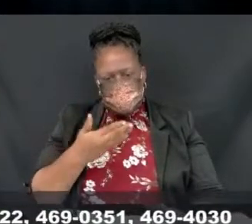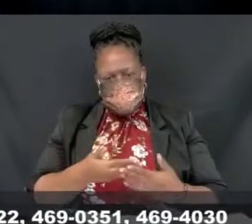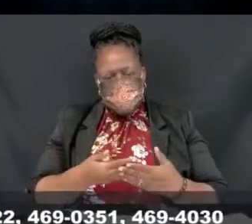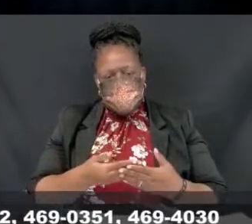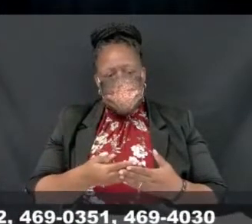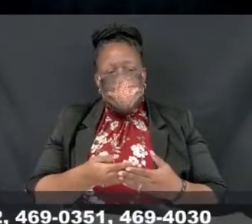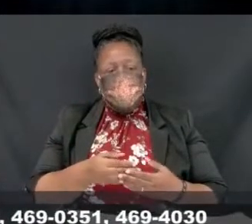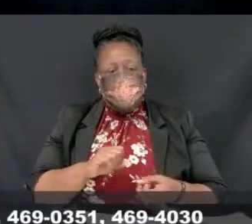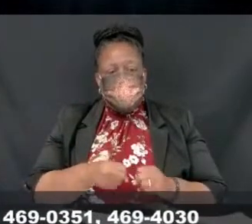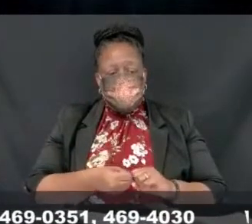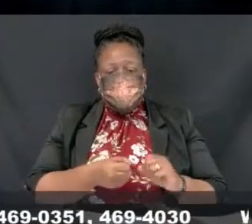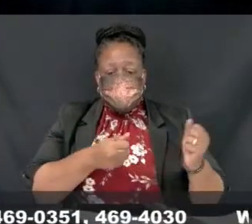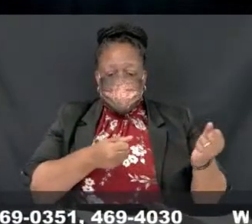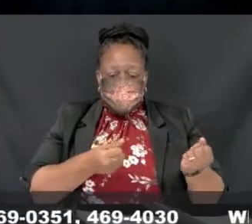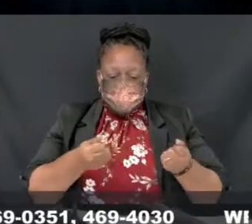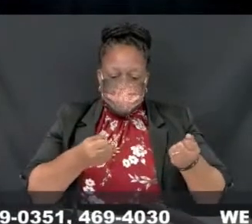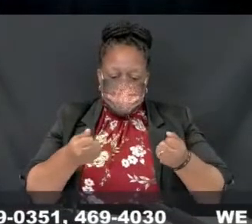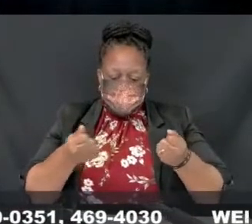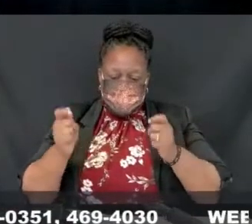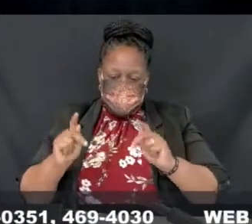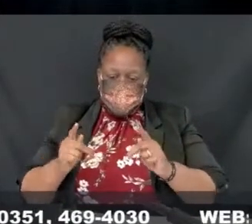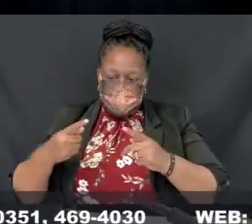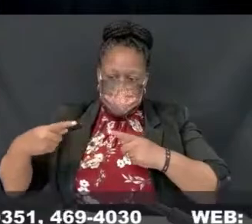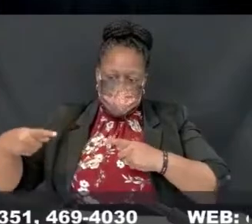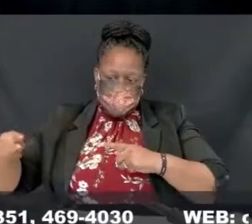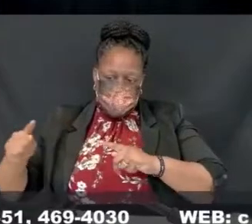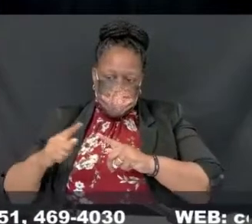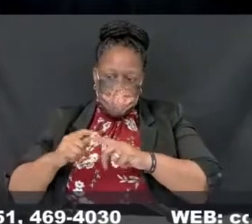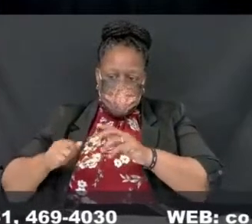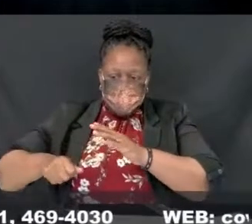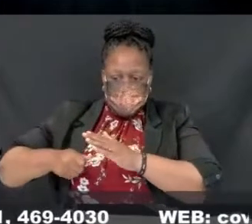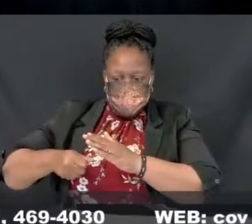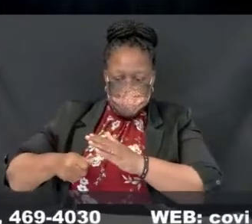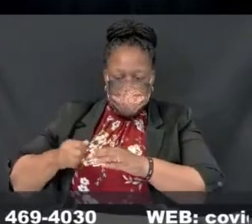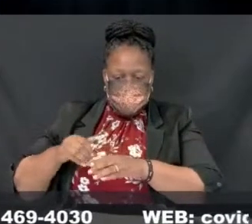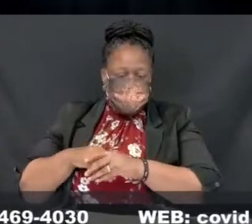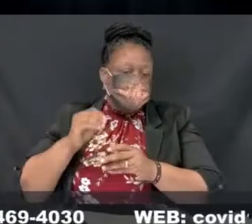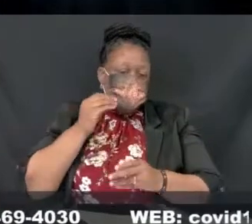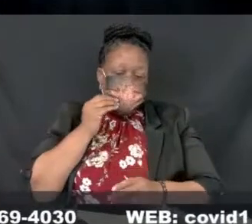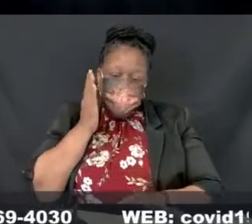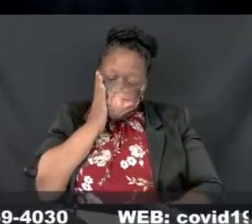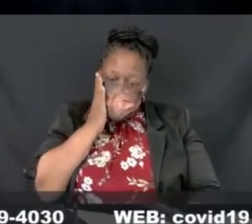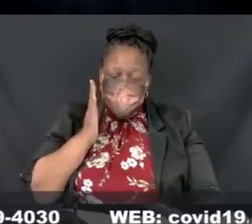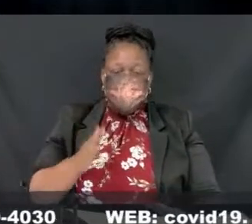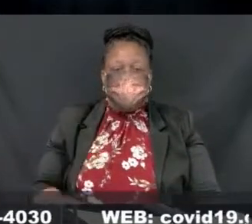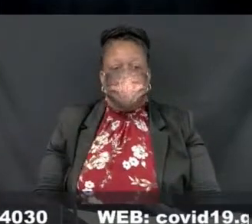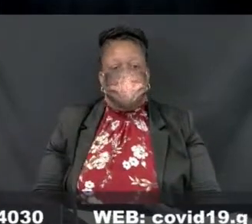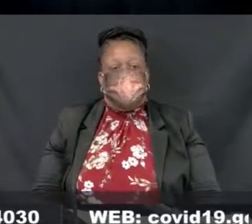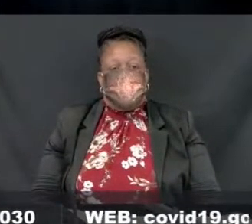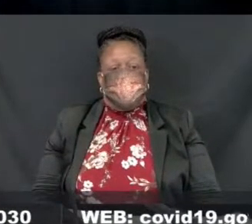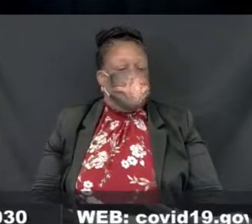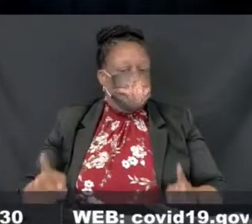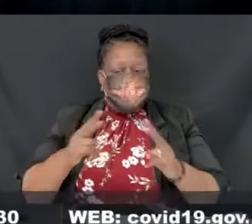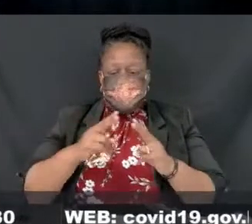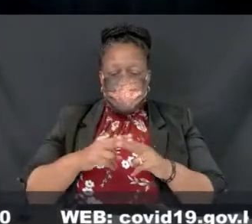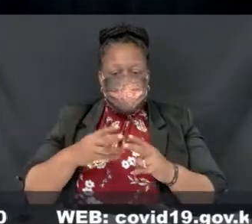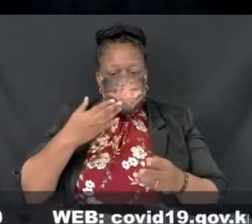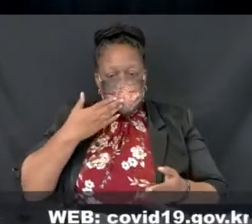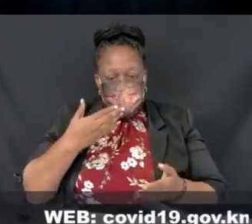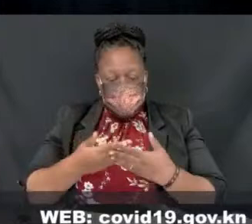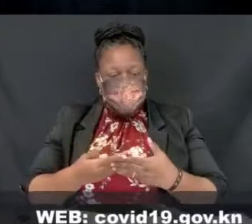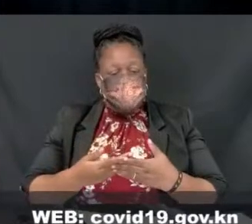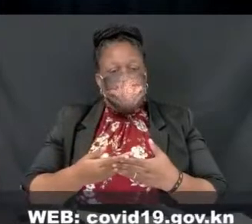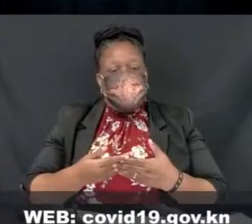containment. We also, the hoteliers, I want to thank Miss Anna McNutt for the